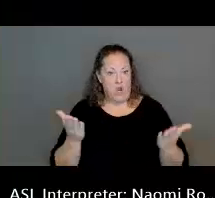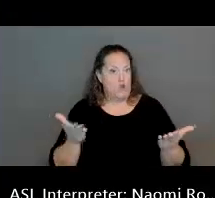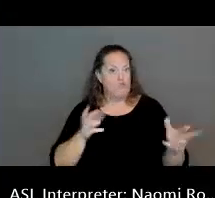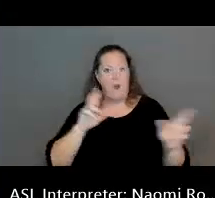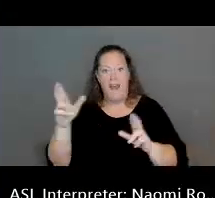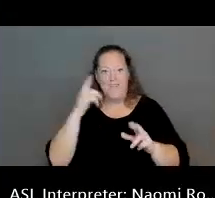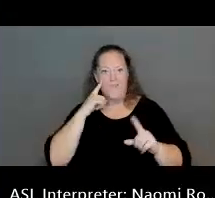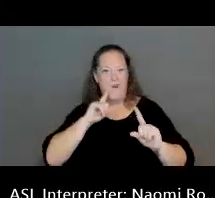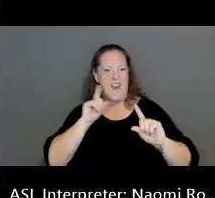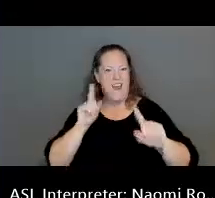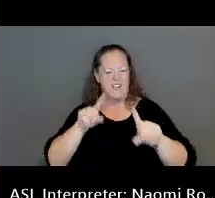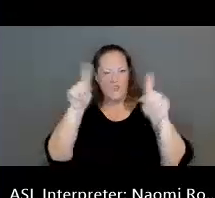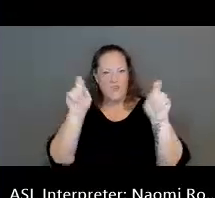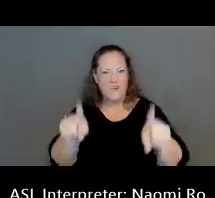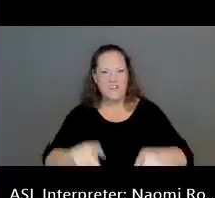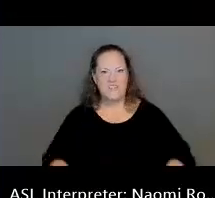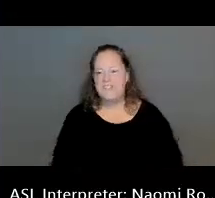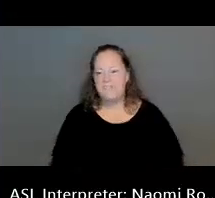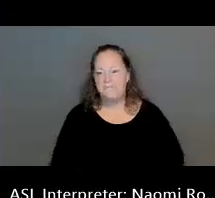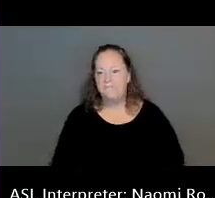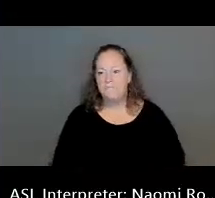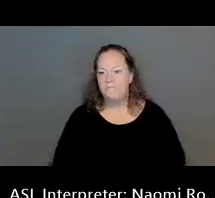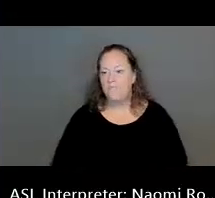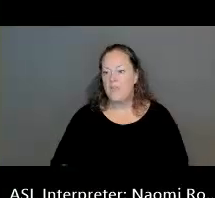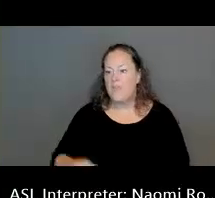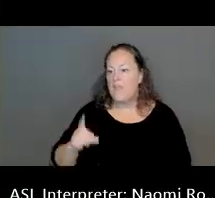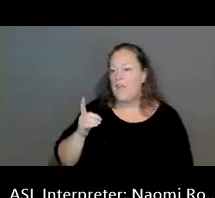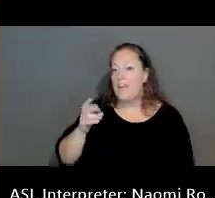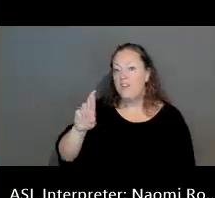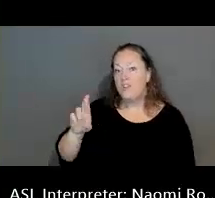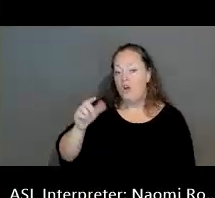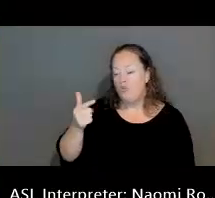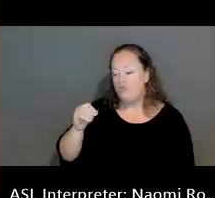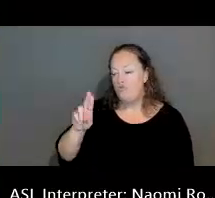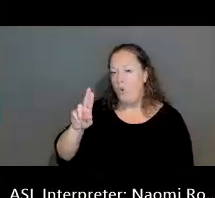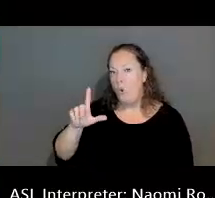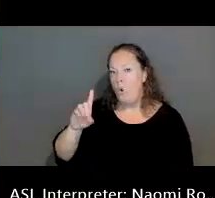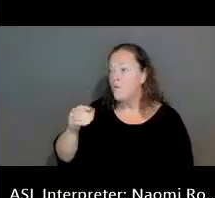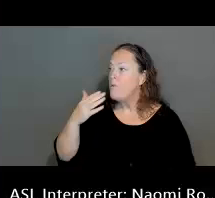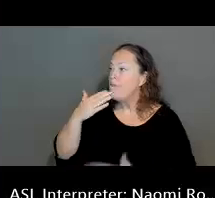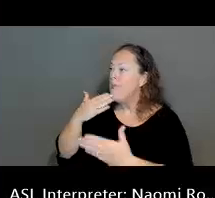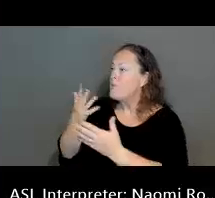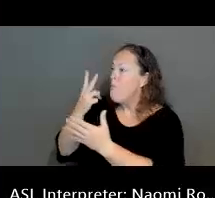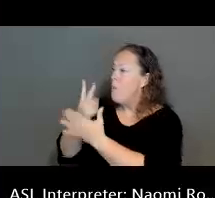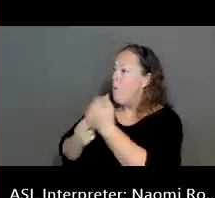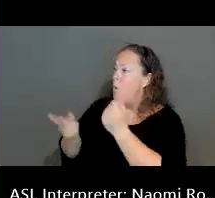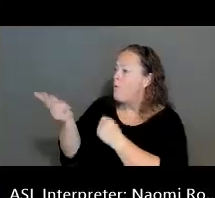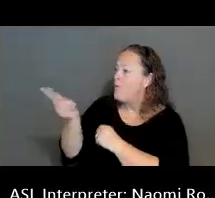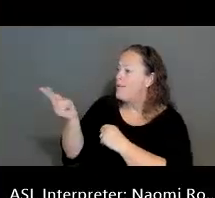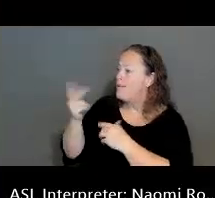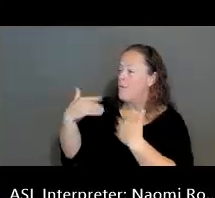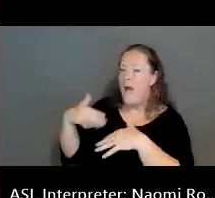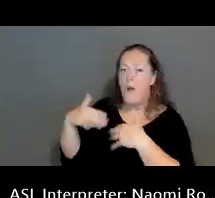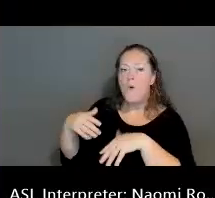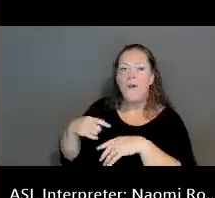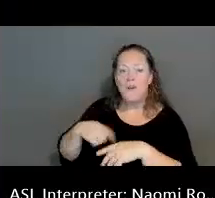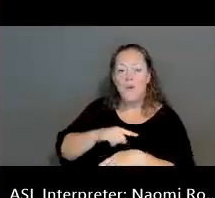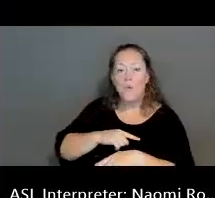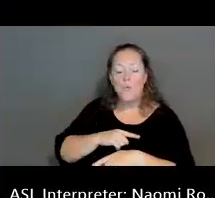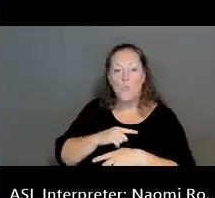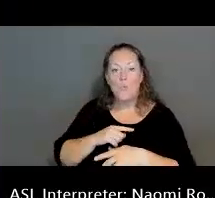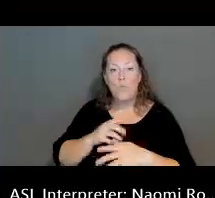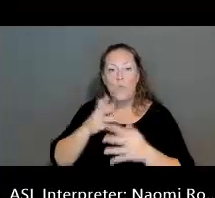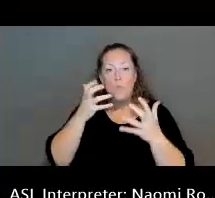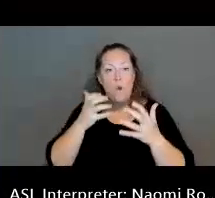questions. Well, thank you, Diana and Silmarie. We'd love to have